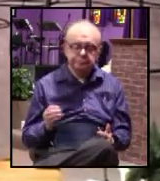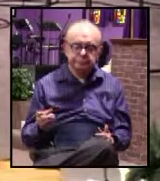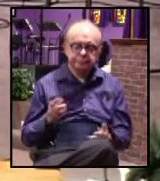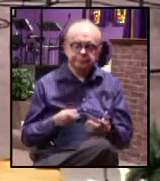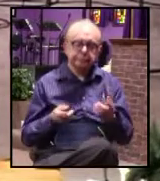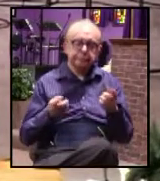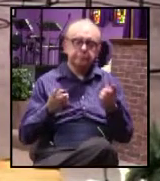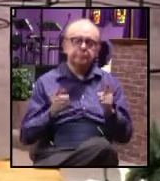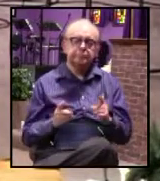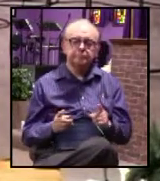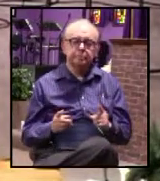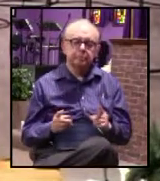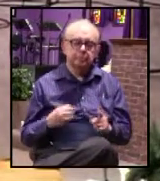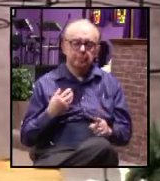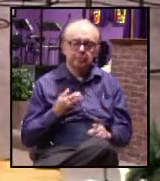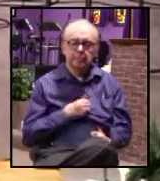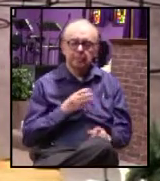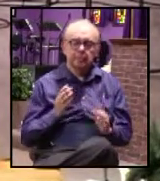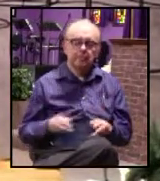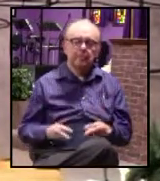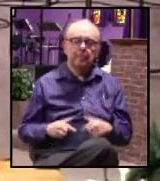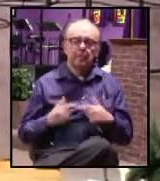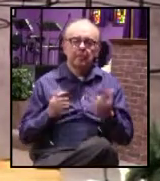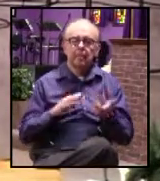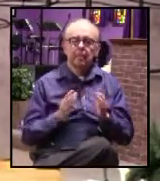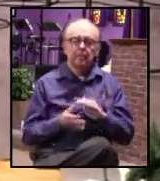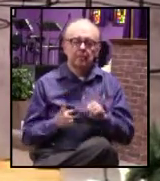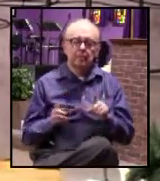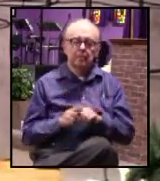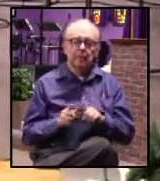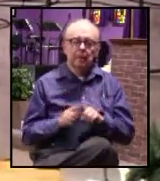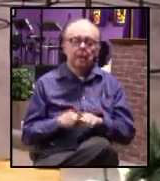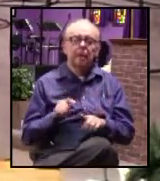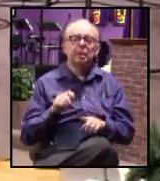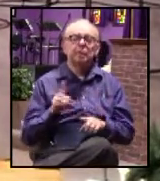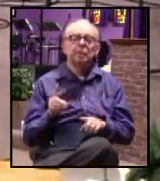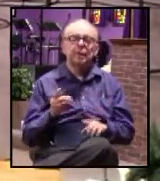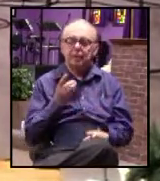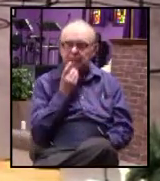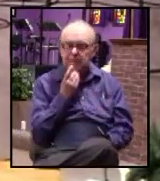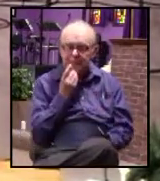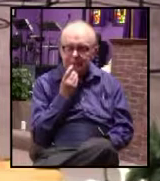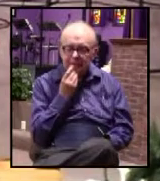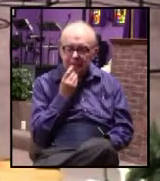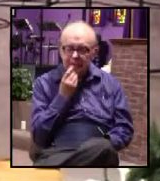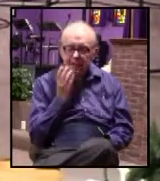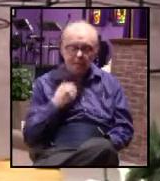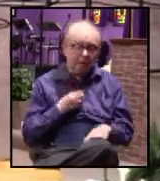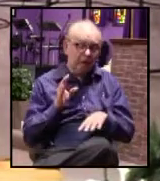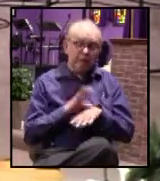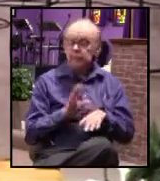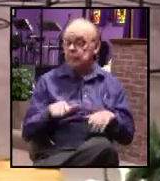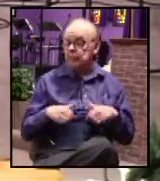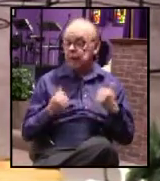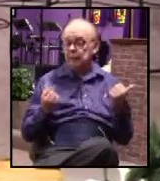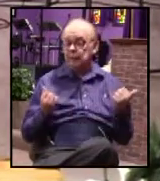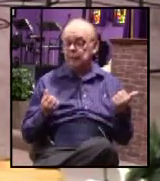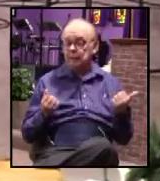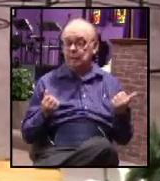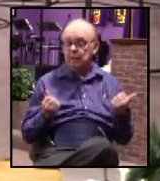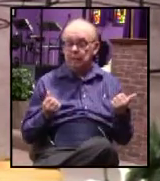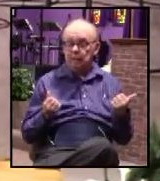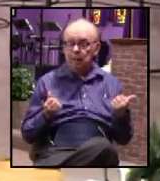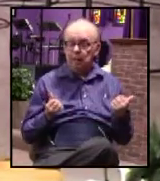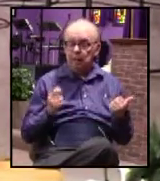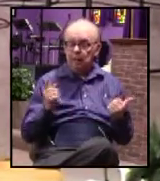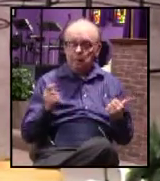what happens is, our Christian life becomes like a TV dinner. We've got our church life